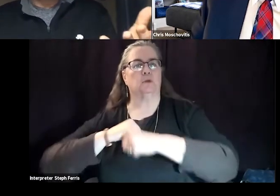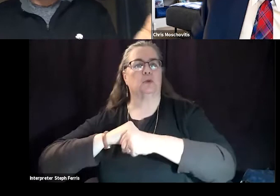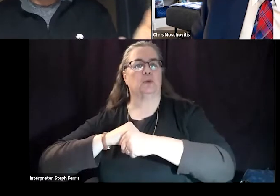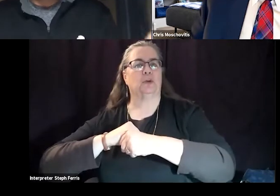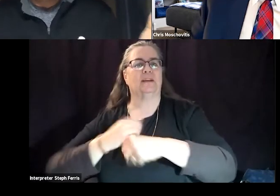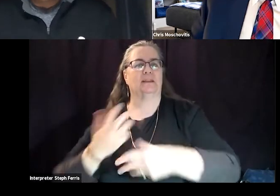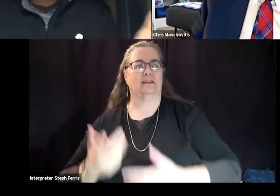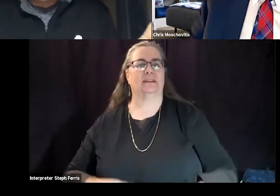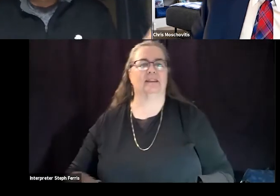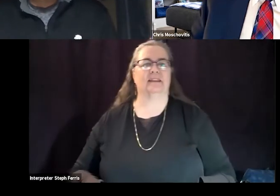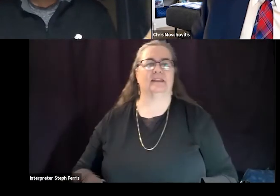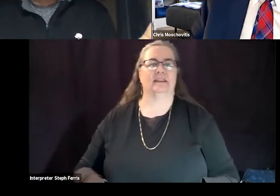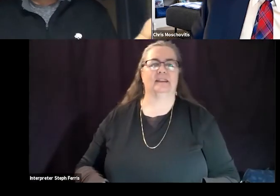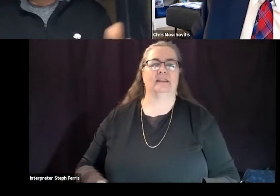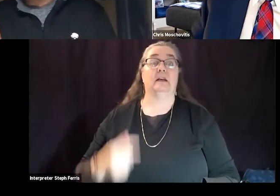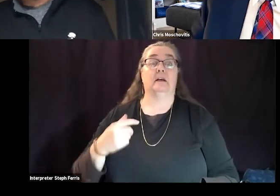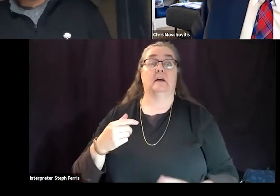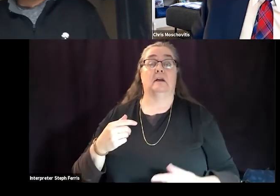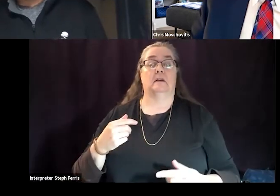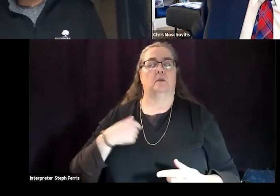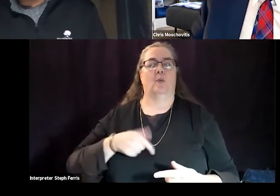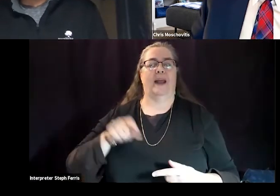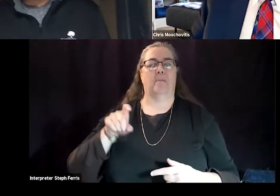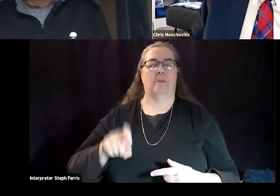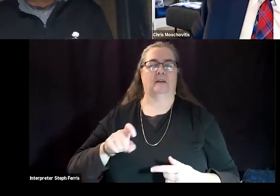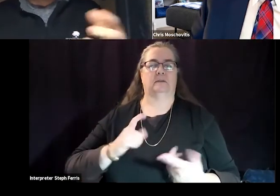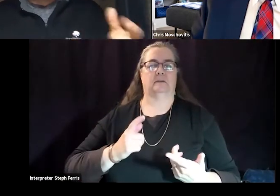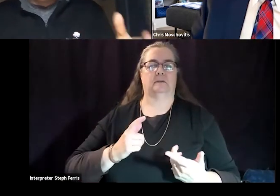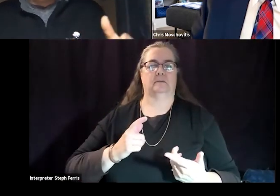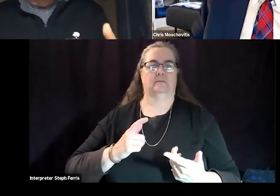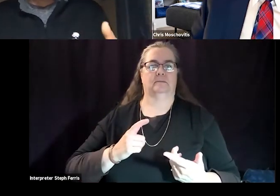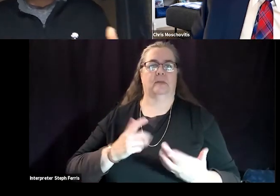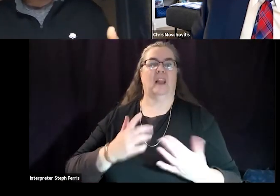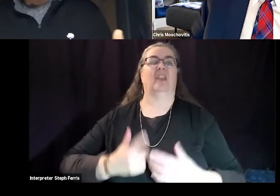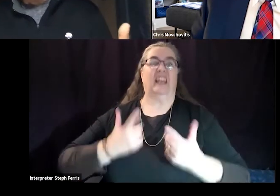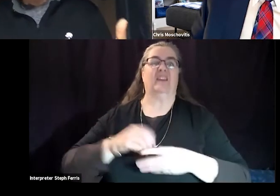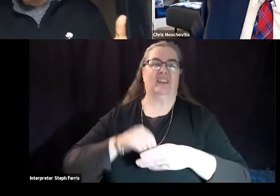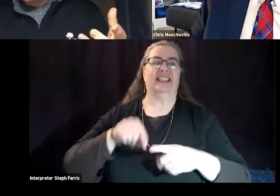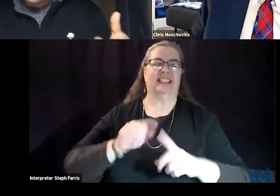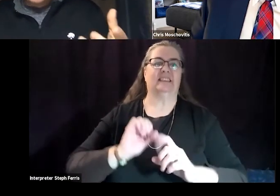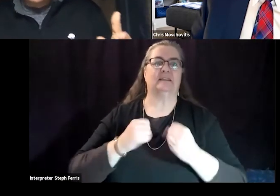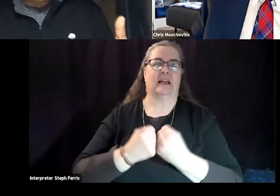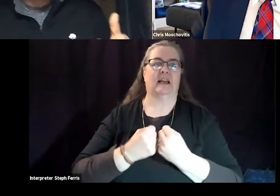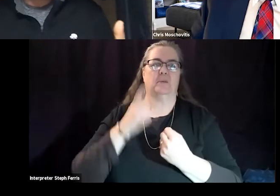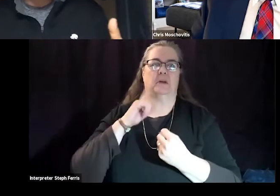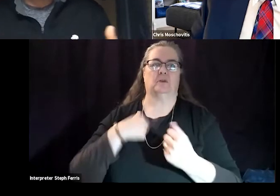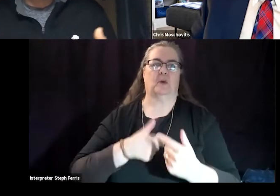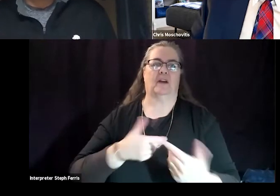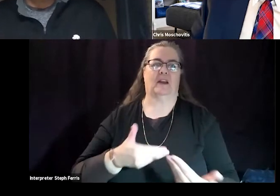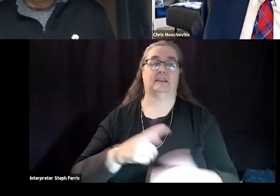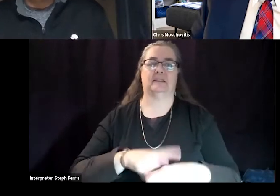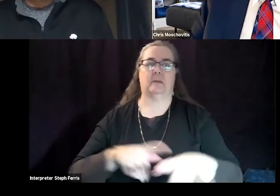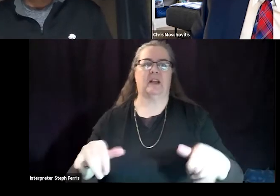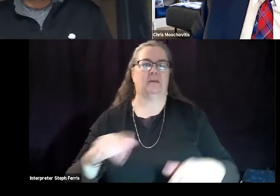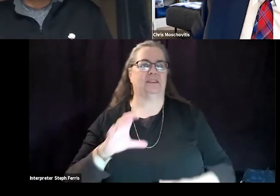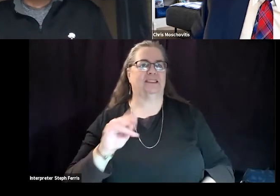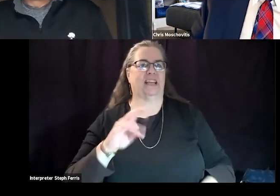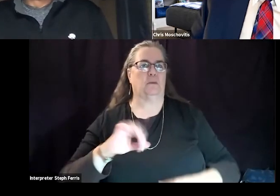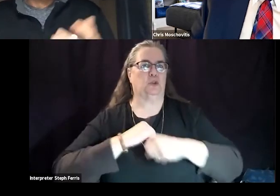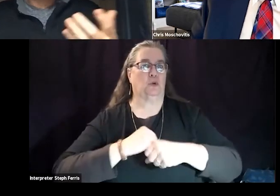society because we live in it. But at the other hand, I'm a cybersecurity guy who's like, "Ooh, I hate using this app for my